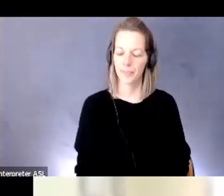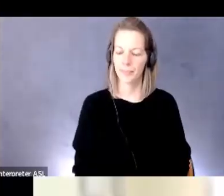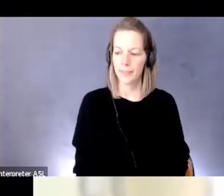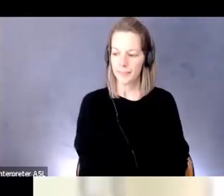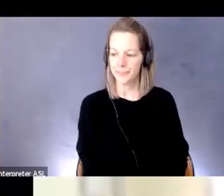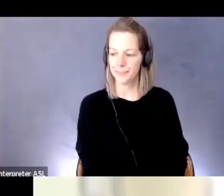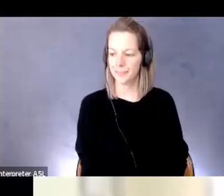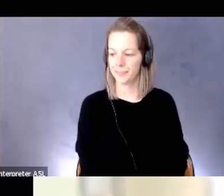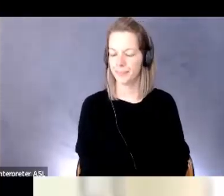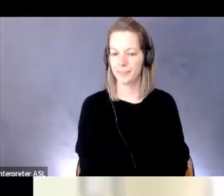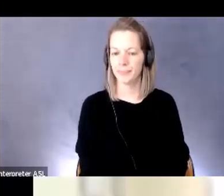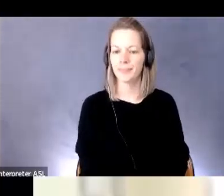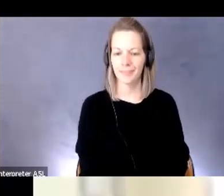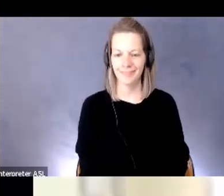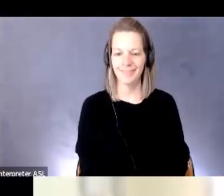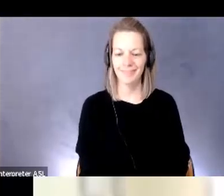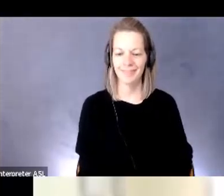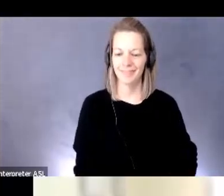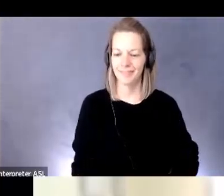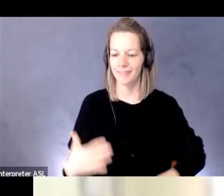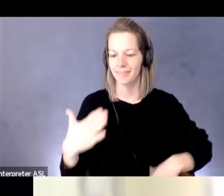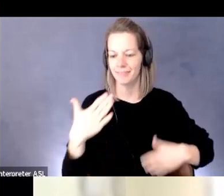Thank you so much, Gloria.